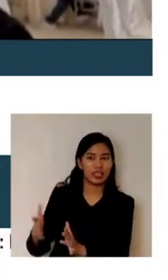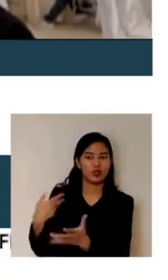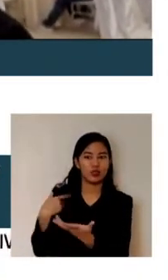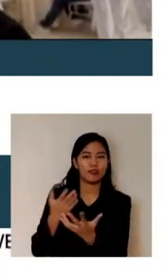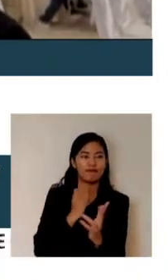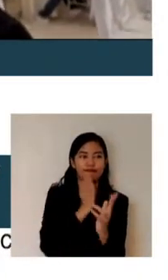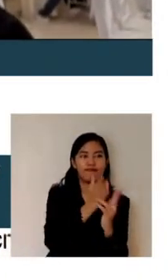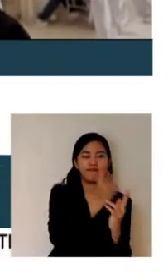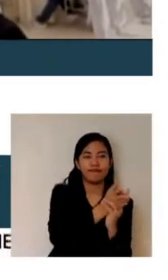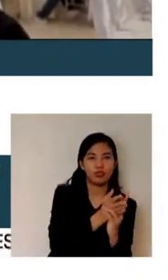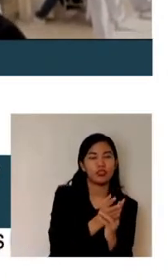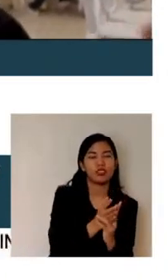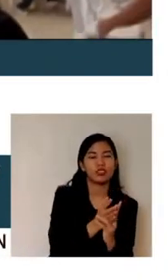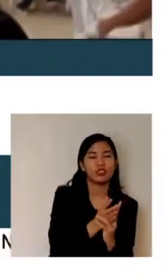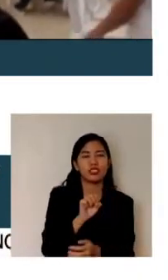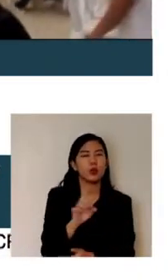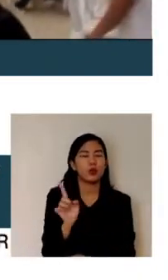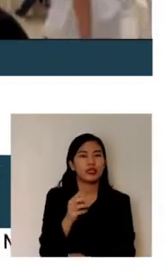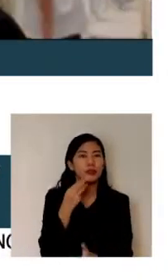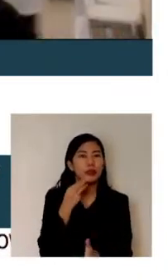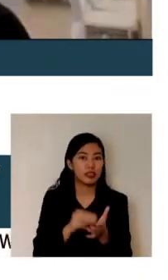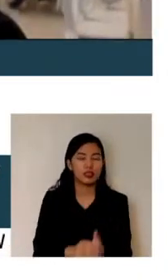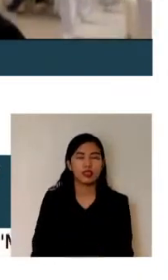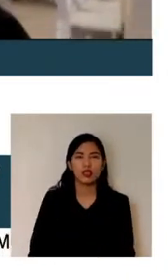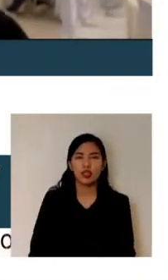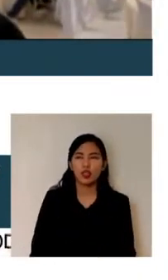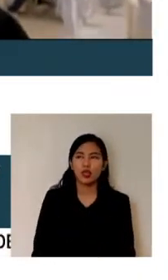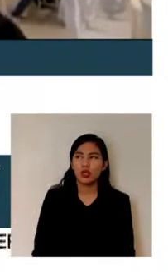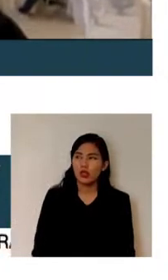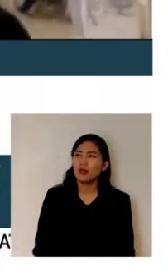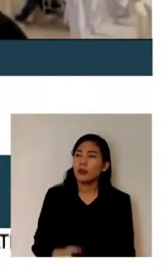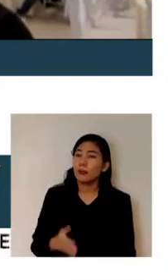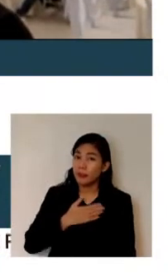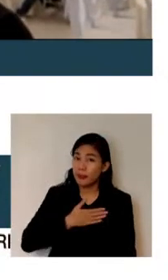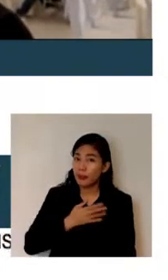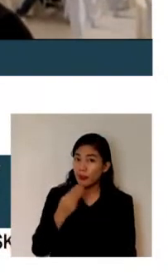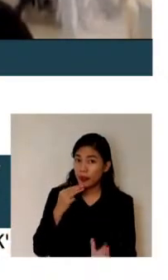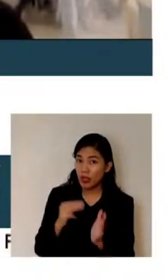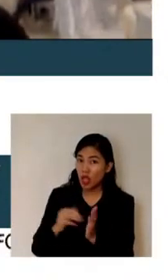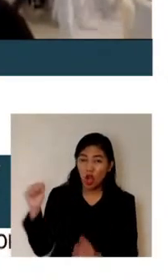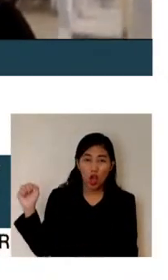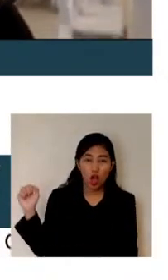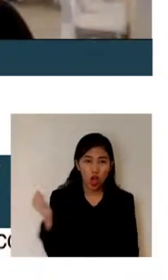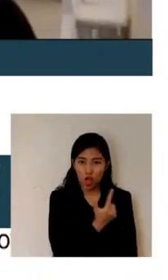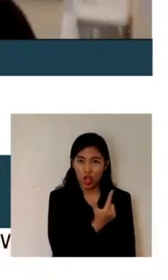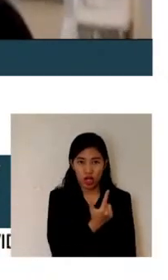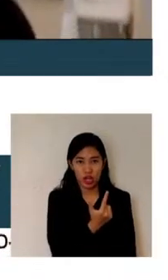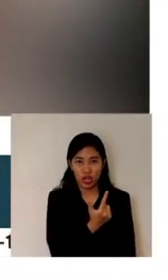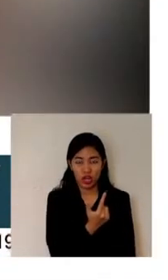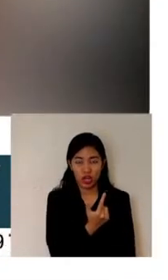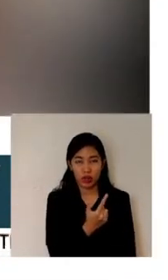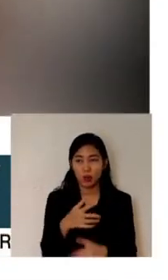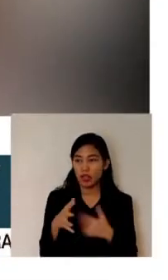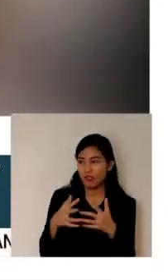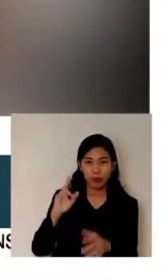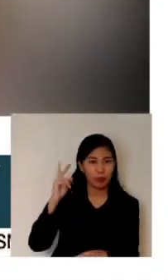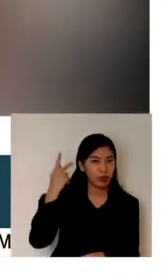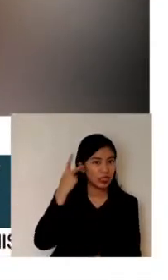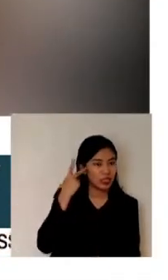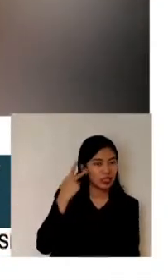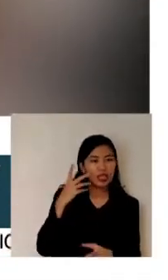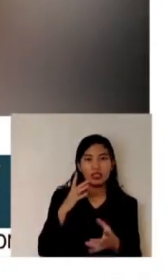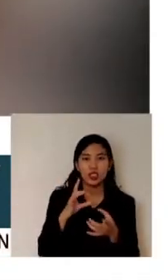case, Attorney Panalo? Well, my message to all, and that includes everybody, regardless of their political affiliation,